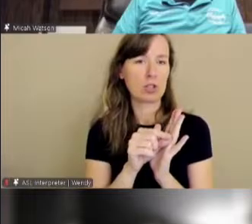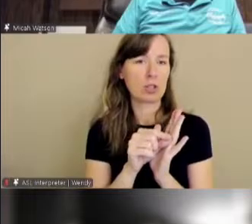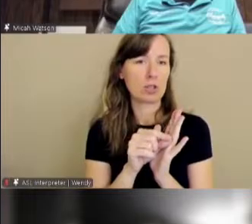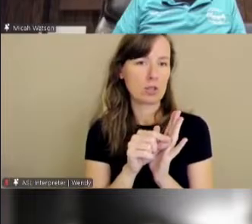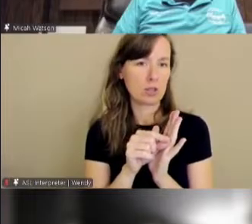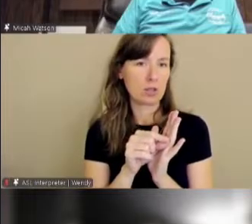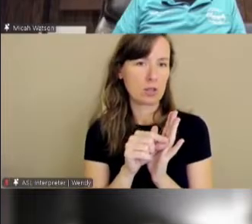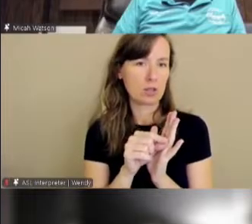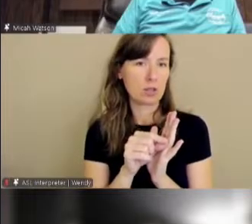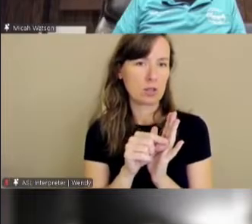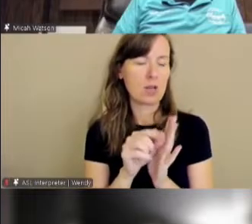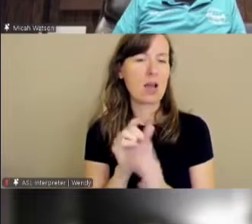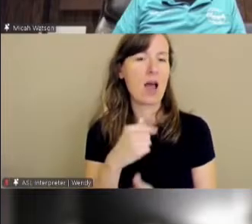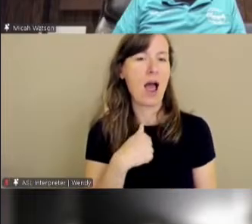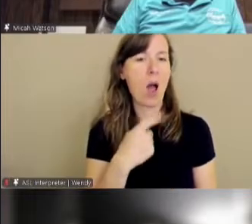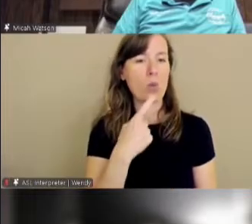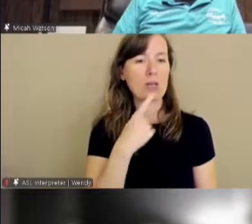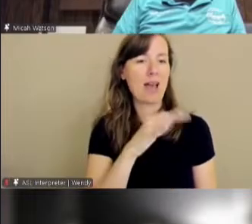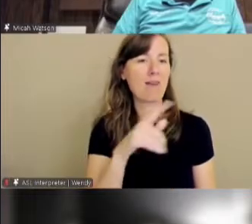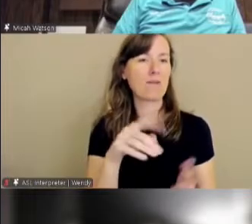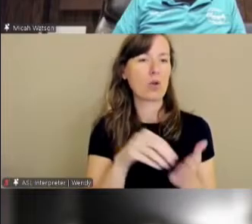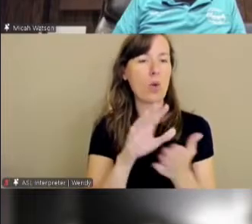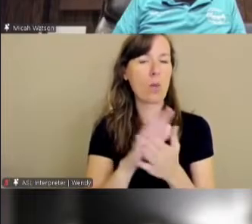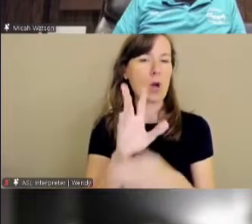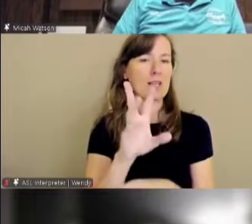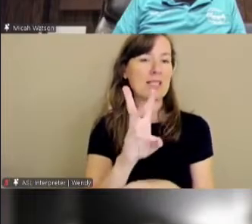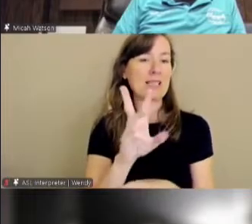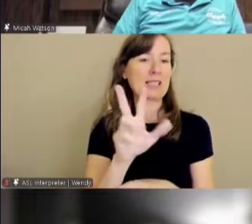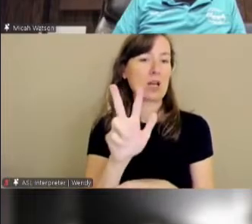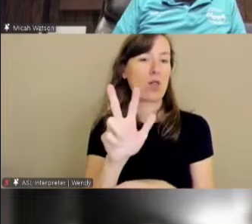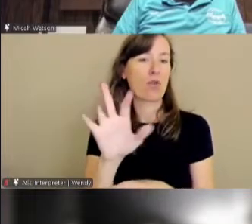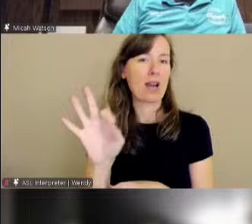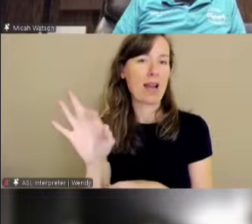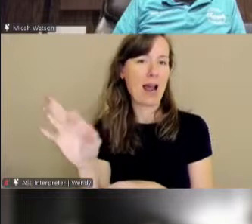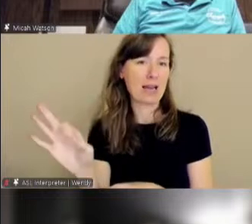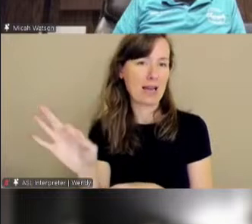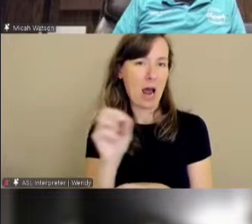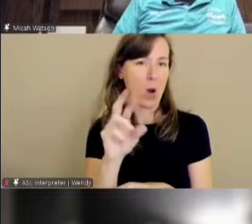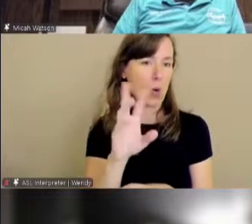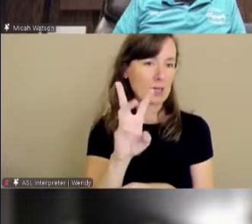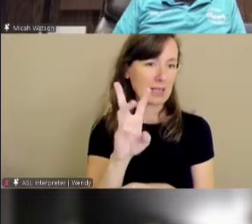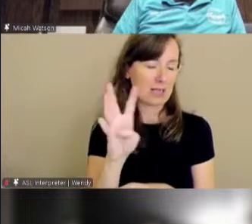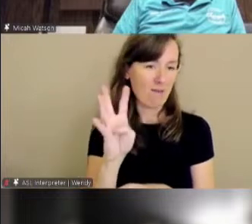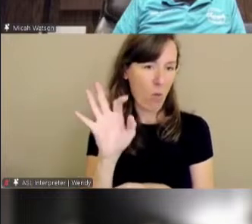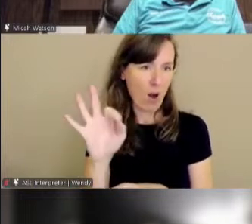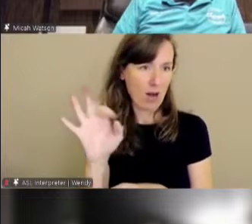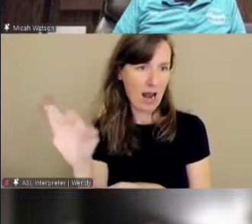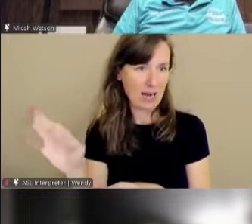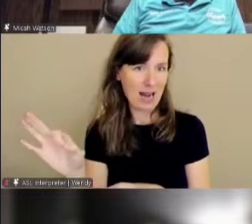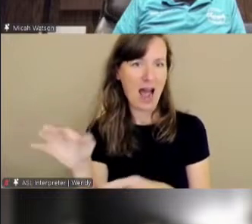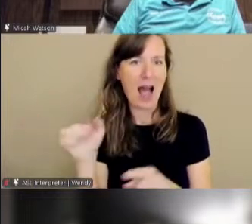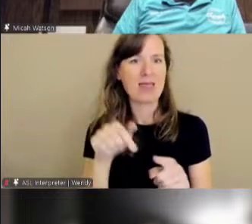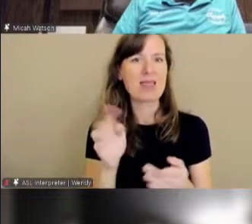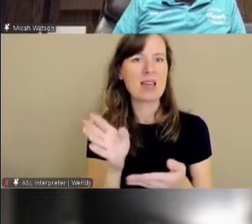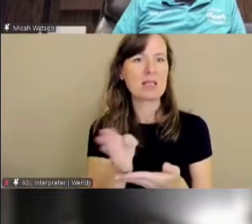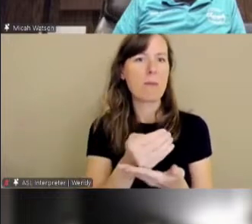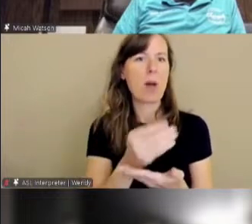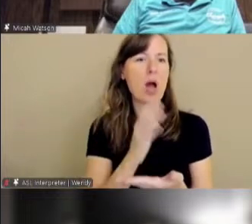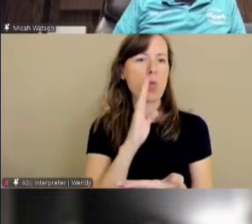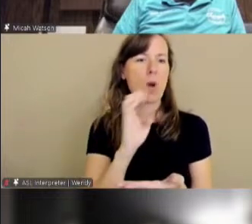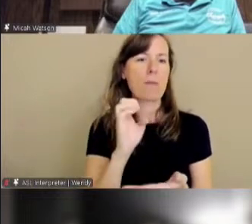would say if you published the 63.99 or the 64.99, this budget would be balanced